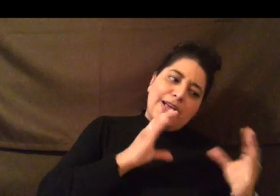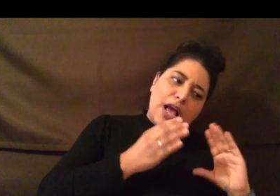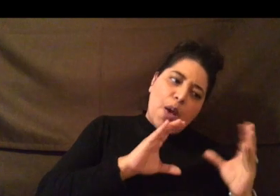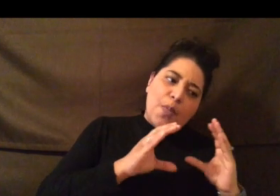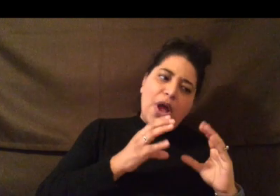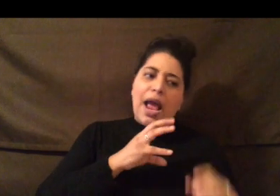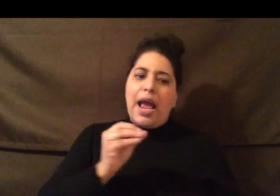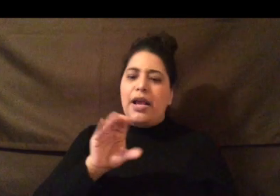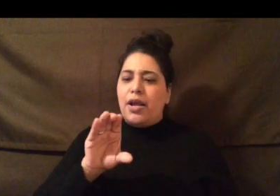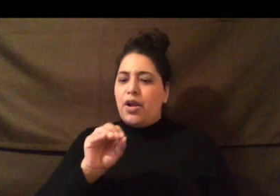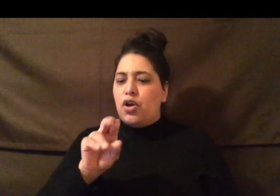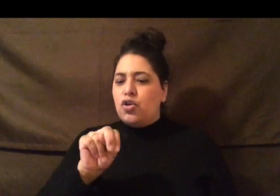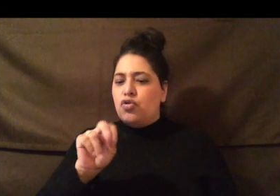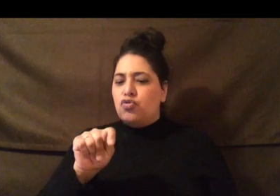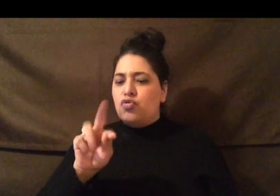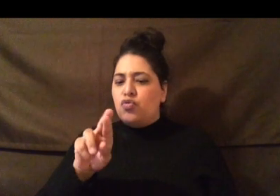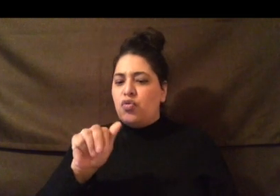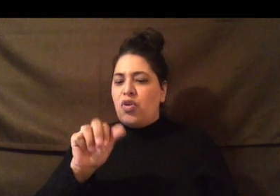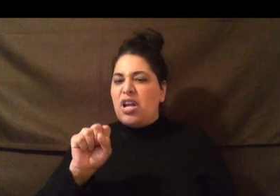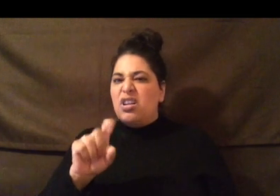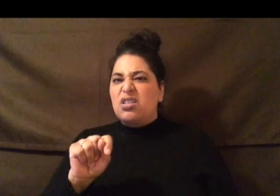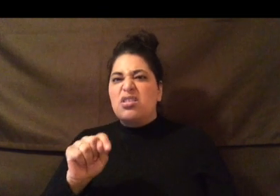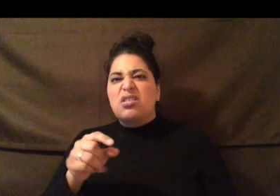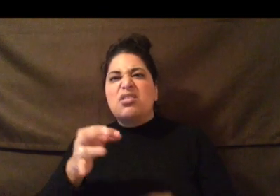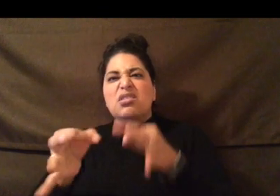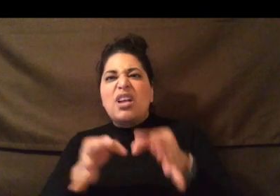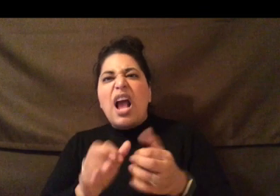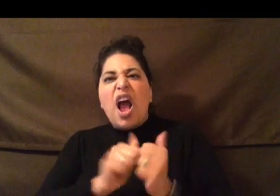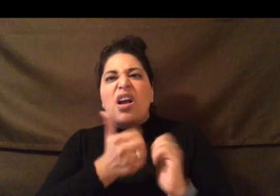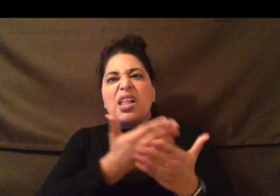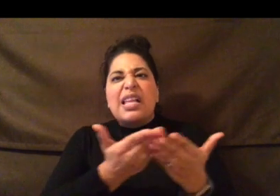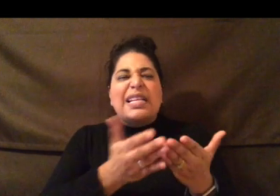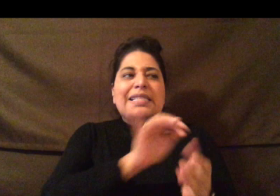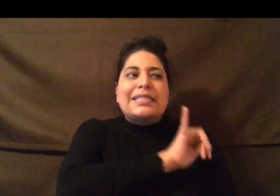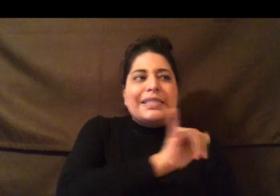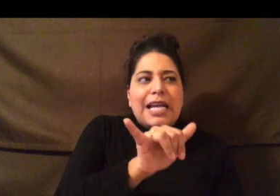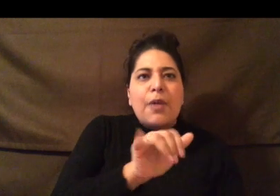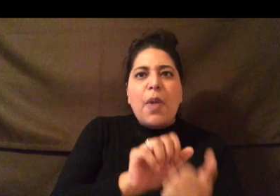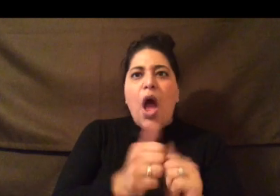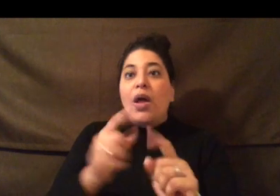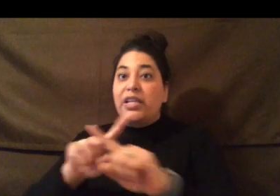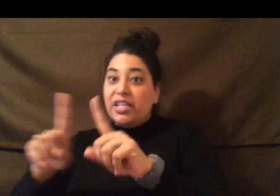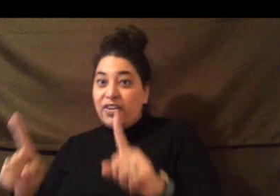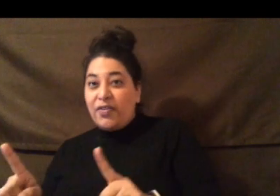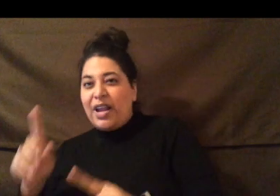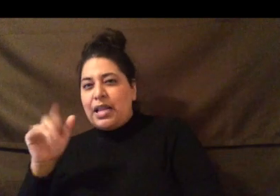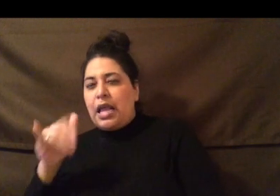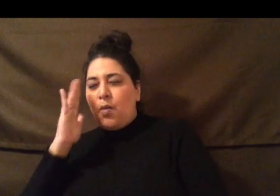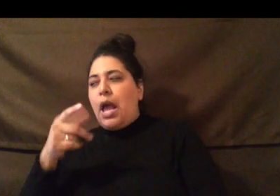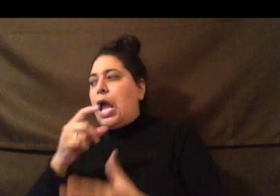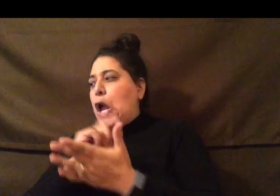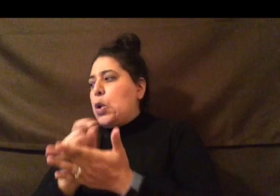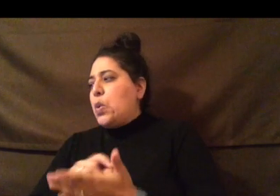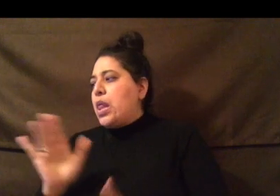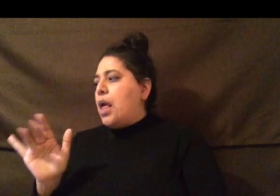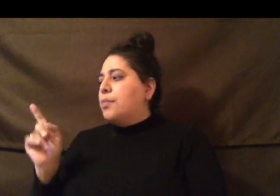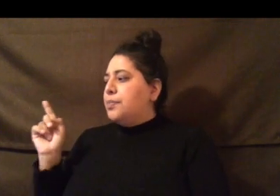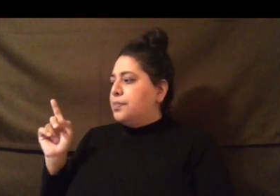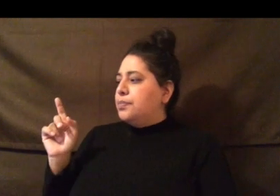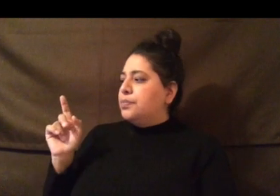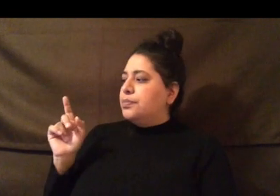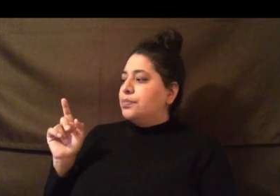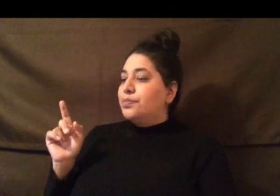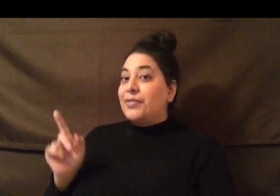and contrast is when you talk about how things are the same and how they're different, which is why I drew that little Venn diagram there.